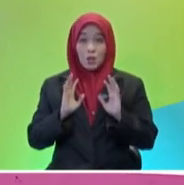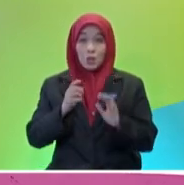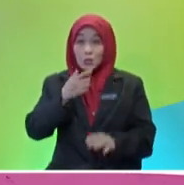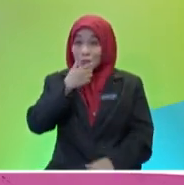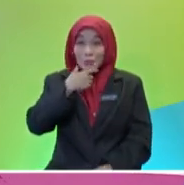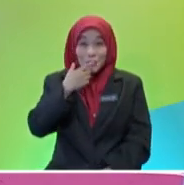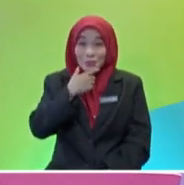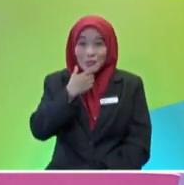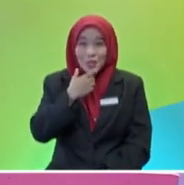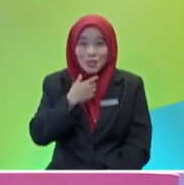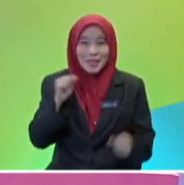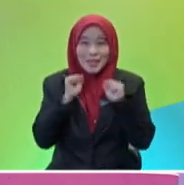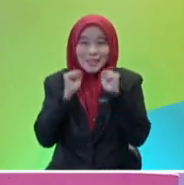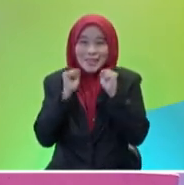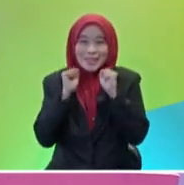Cookies!